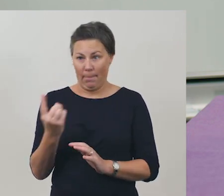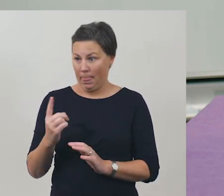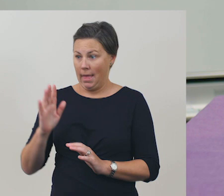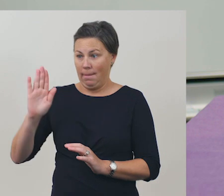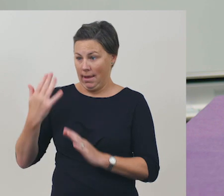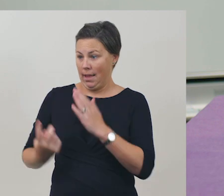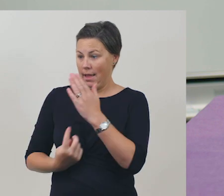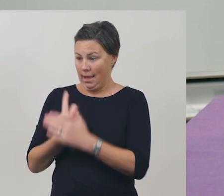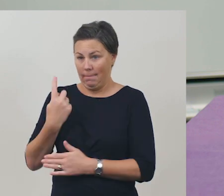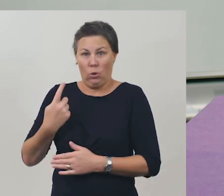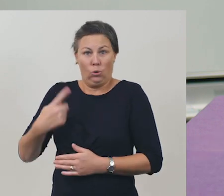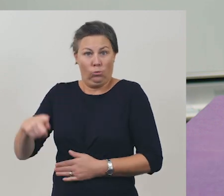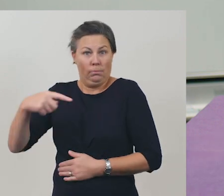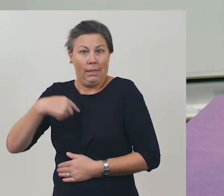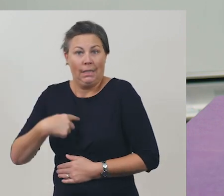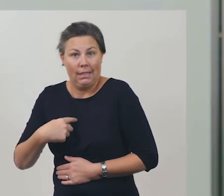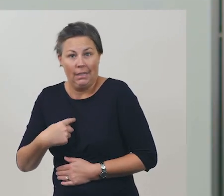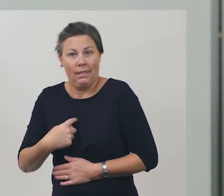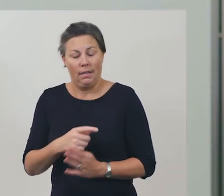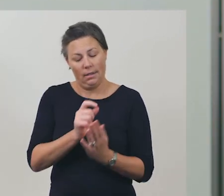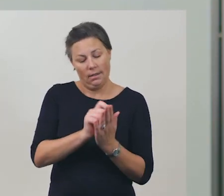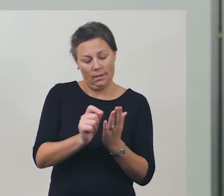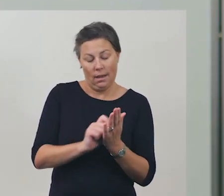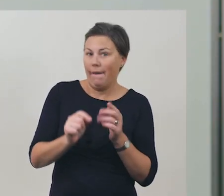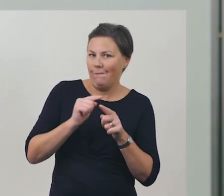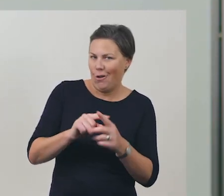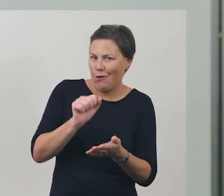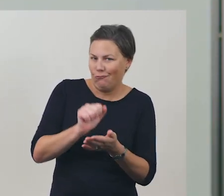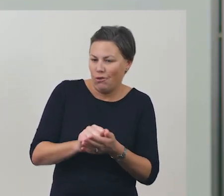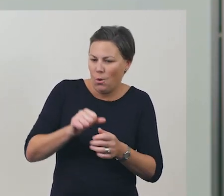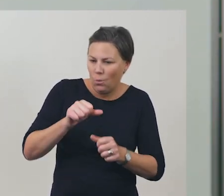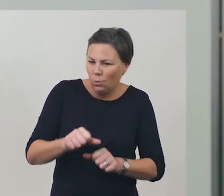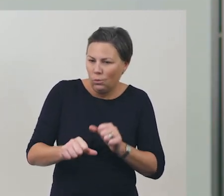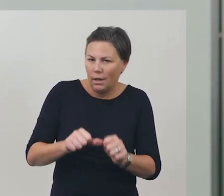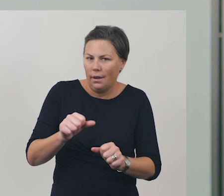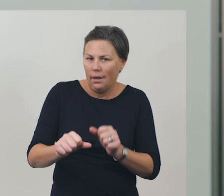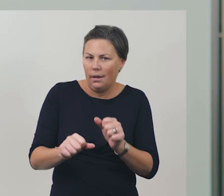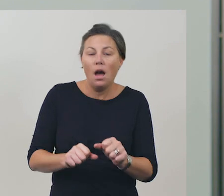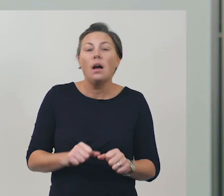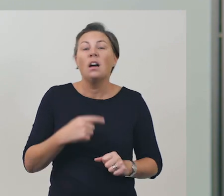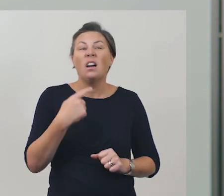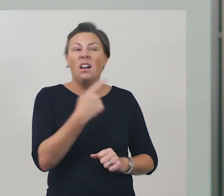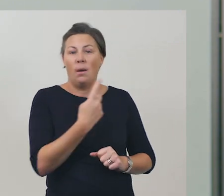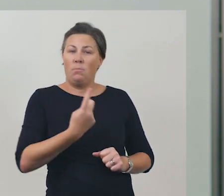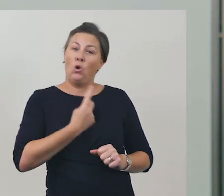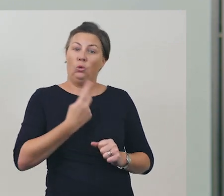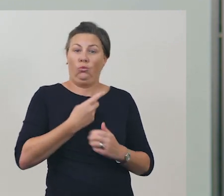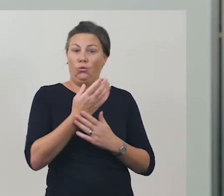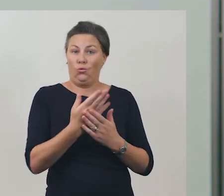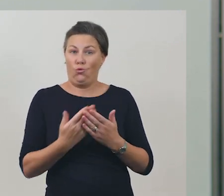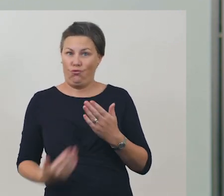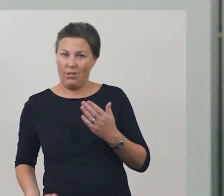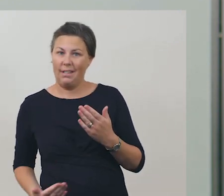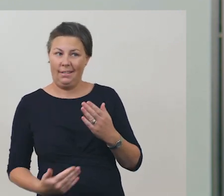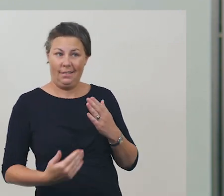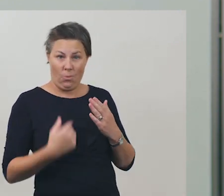happened. Let's read a short personal recount by a character called Corbin to identify evaluative language and